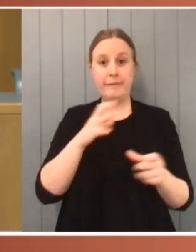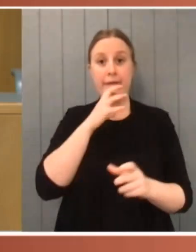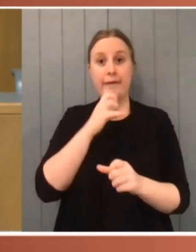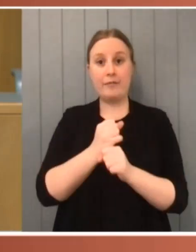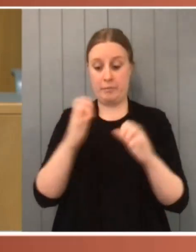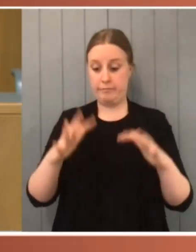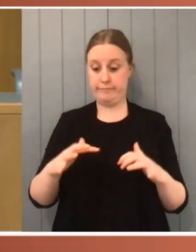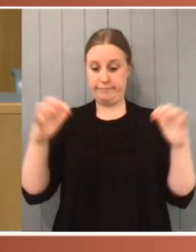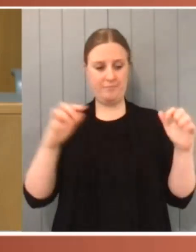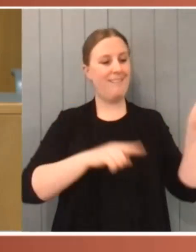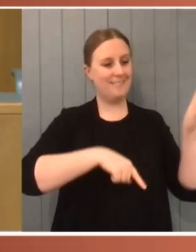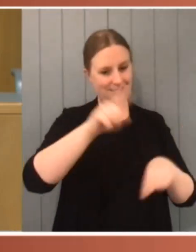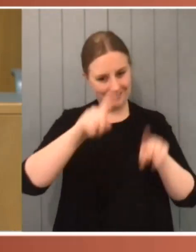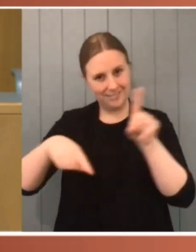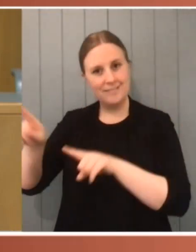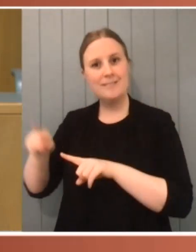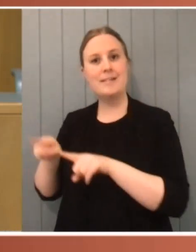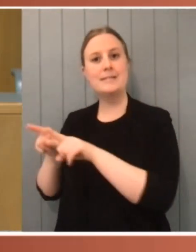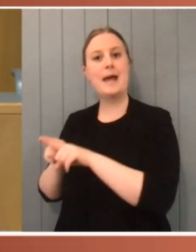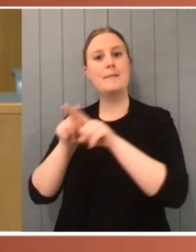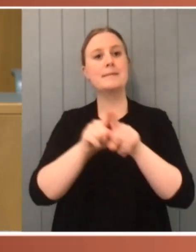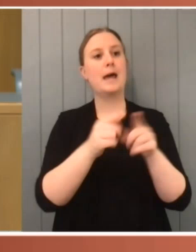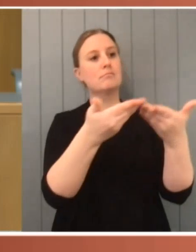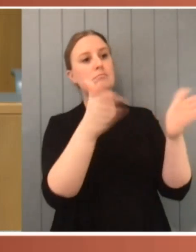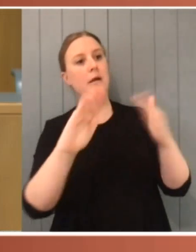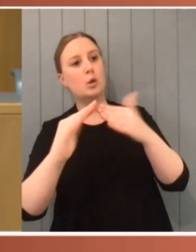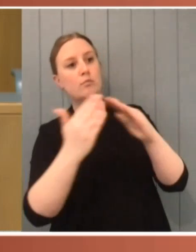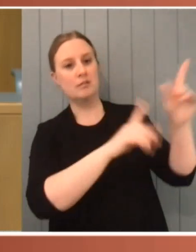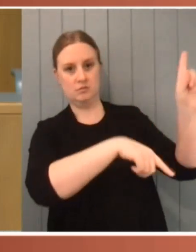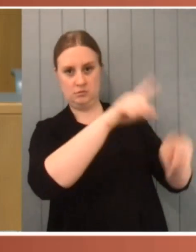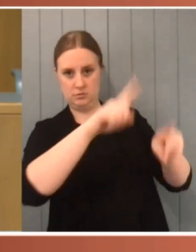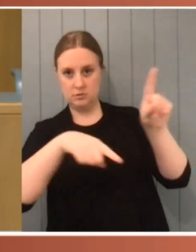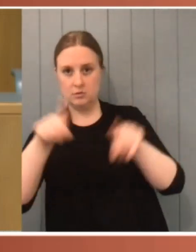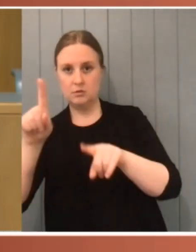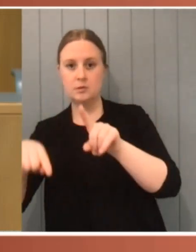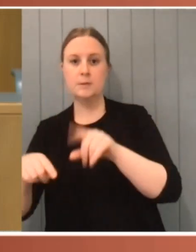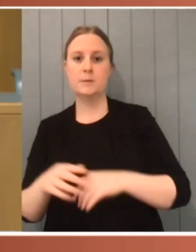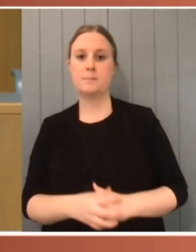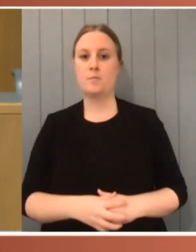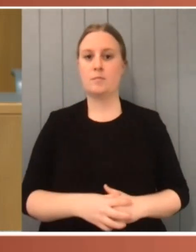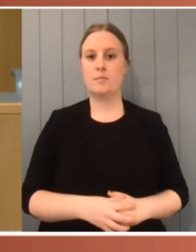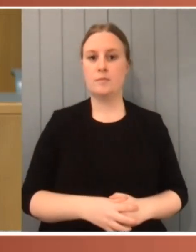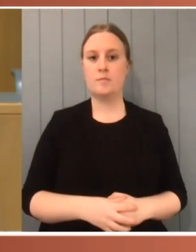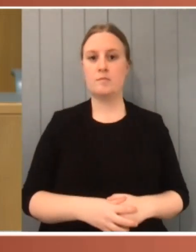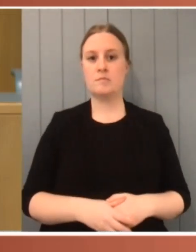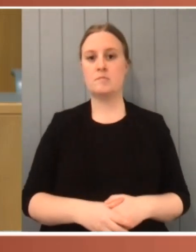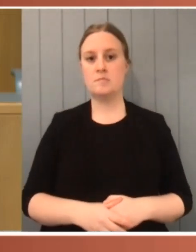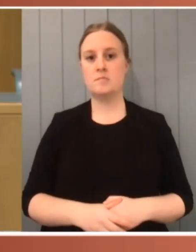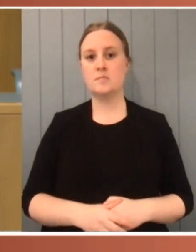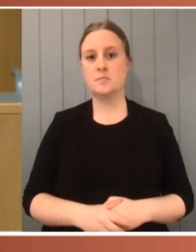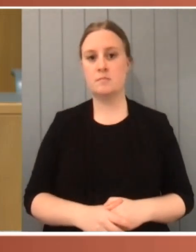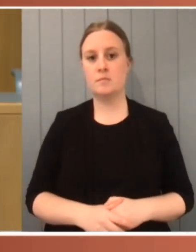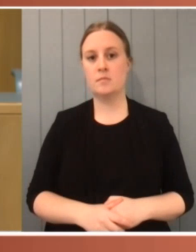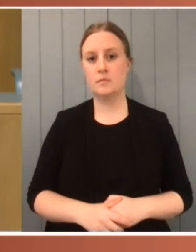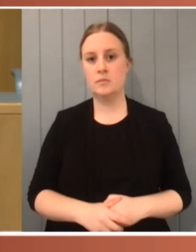groups. And a more responsive public reasoning, I believe, leads to a more publicly justified political system,